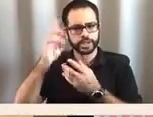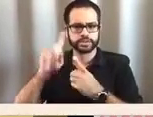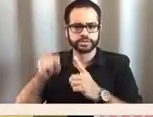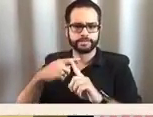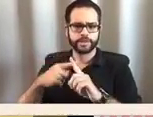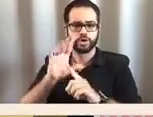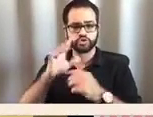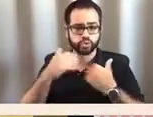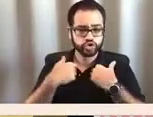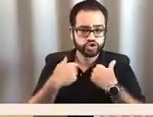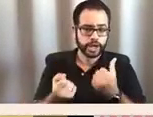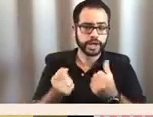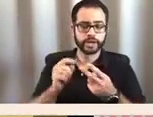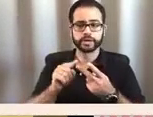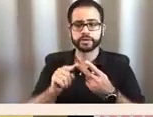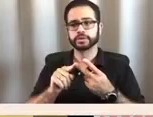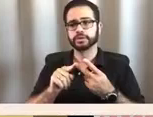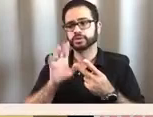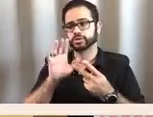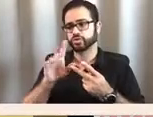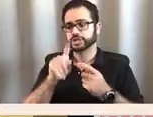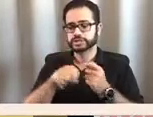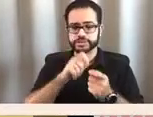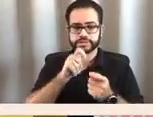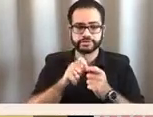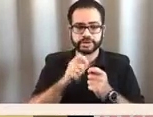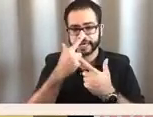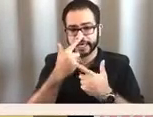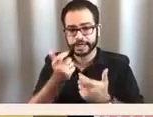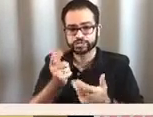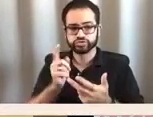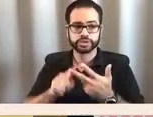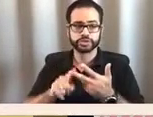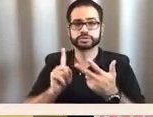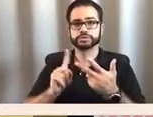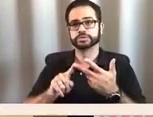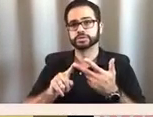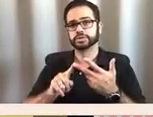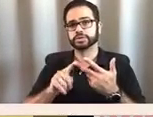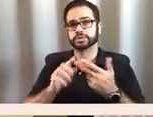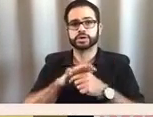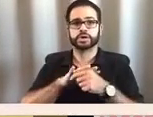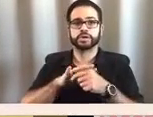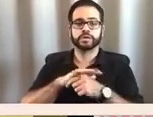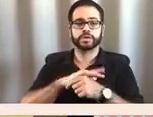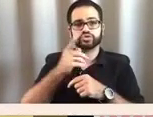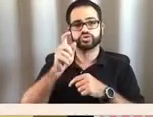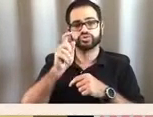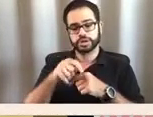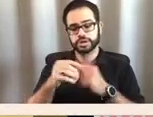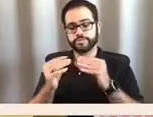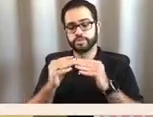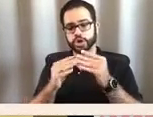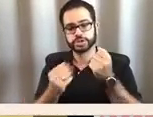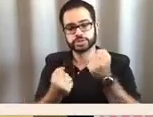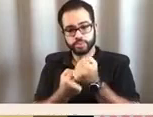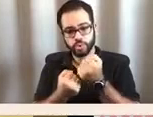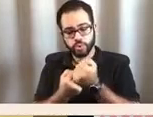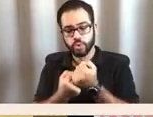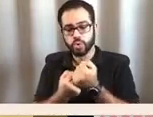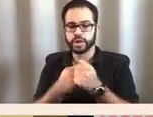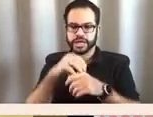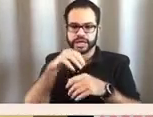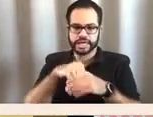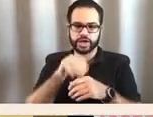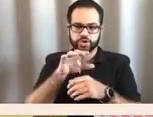your strengths, your particular interests, areas where you would need support in your summary